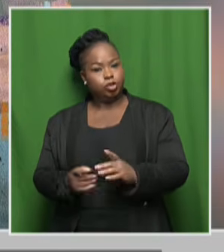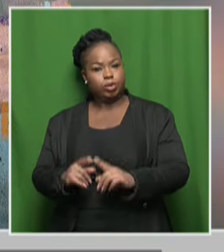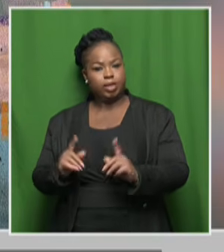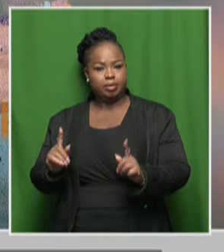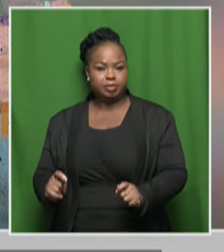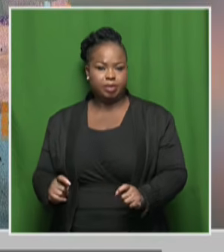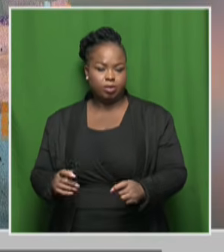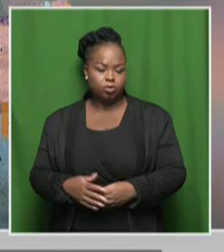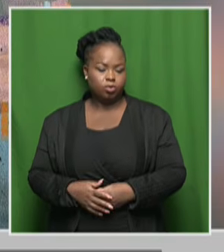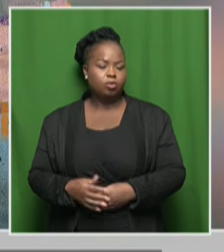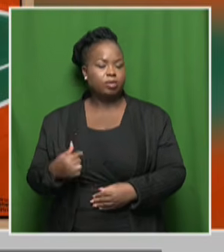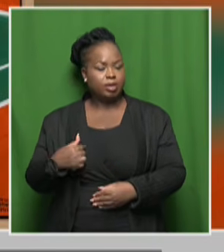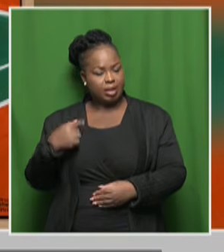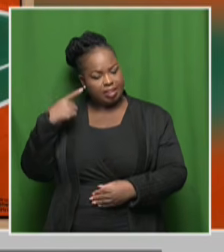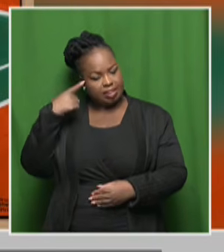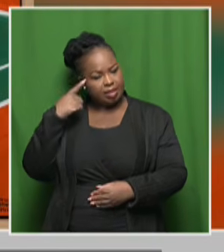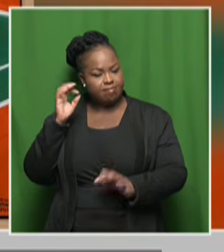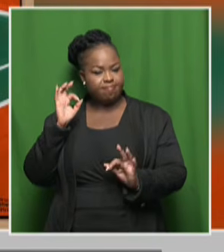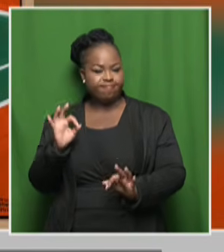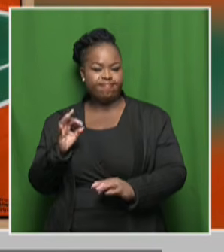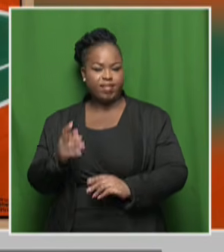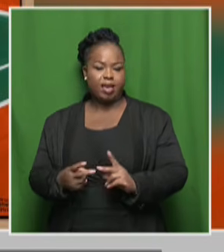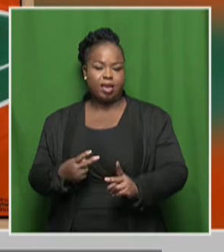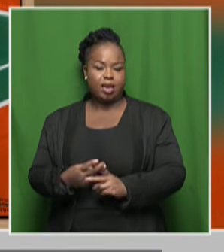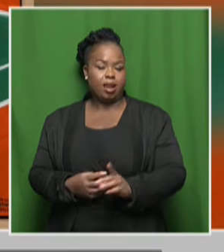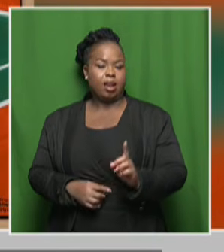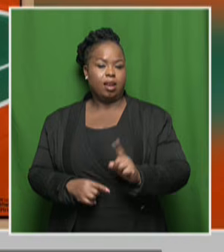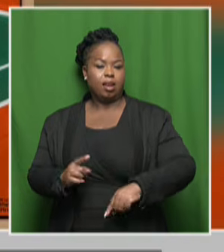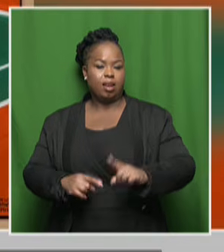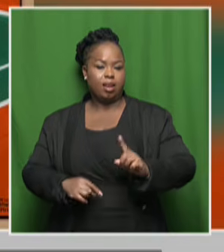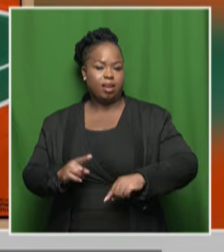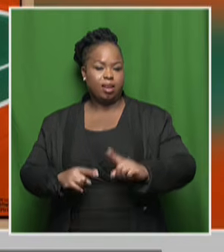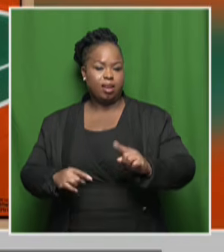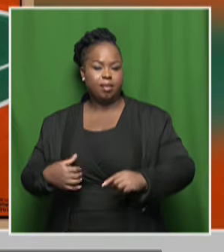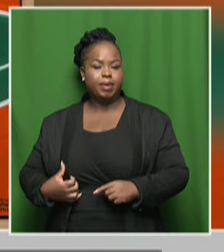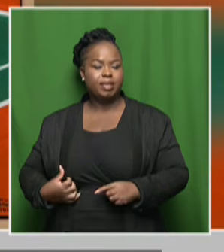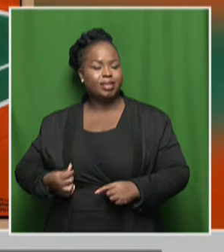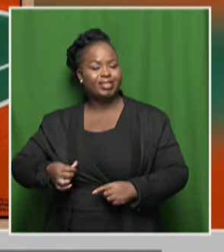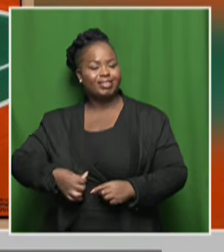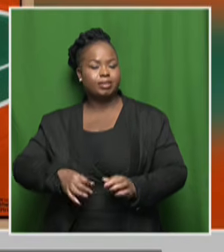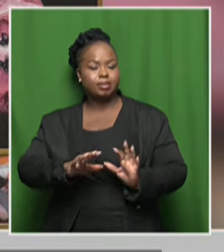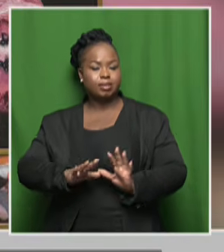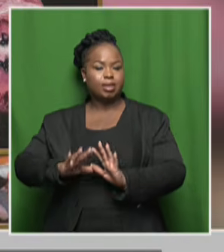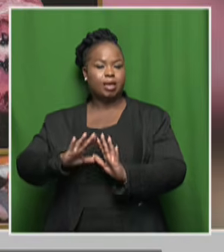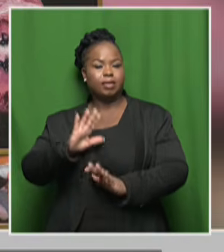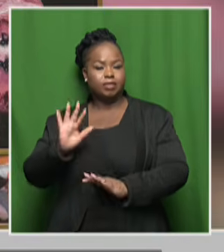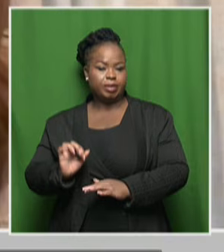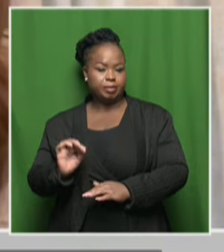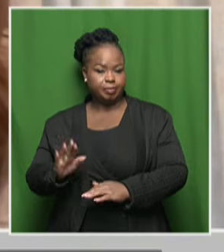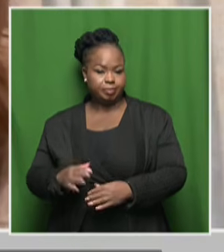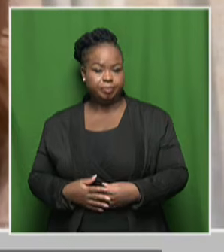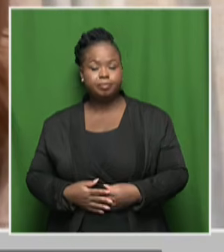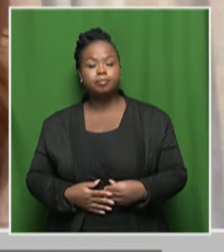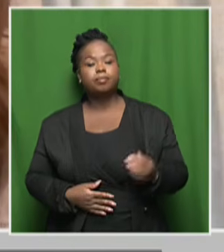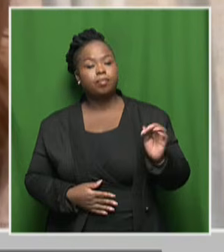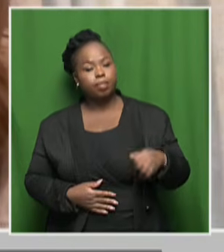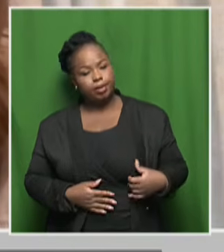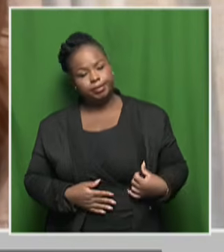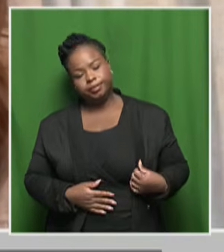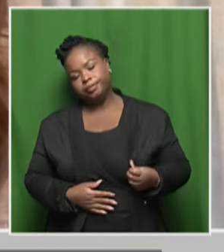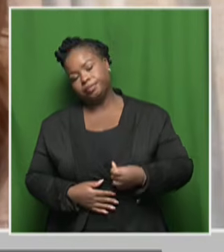I think it has creating again a dynamic that is unique on the continent. Yes, it's contributing to the